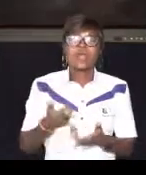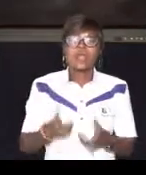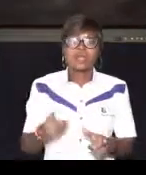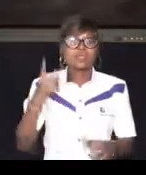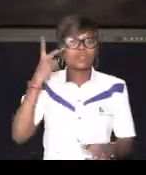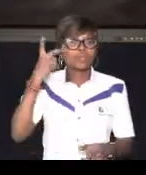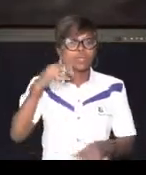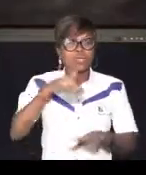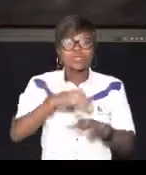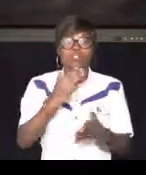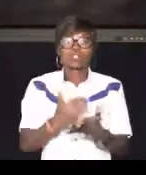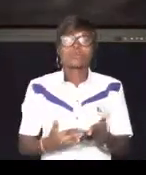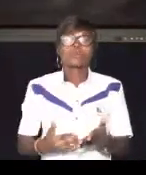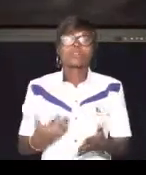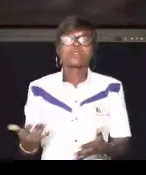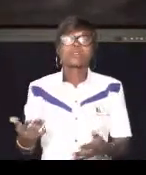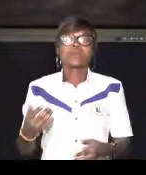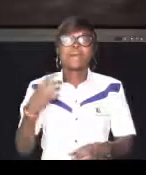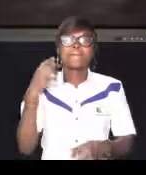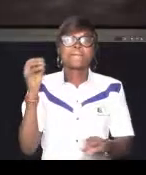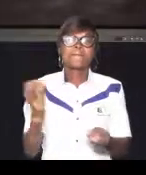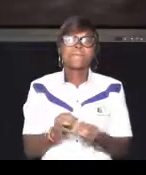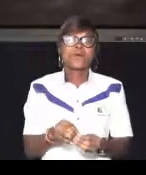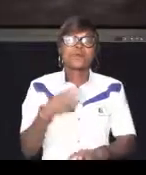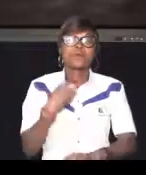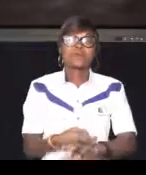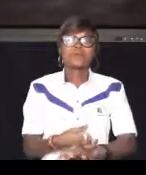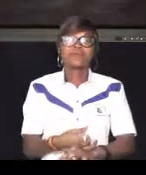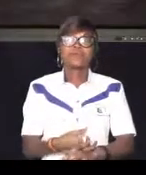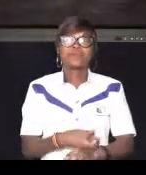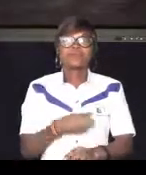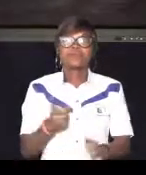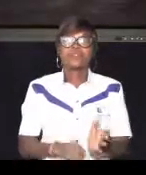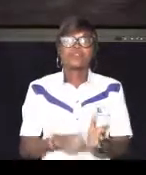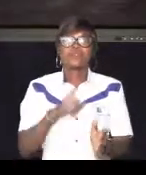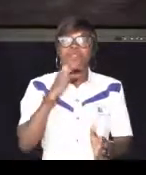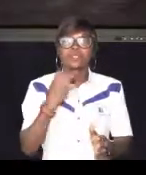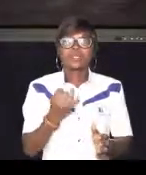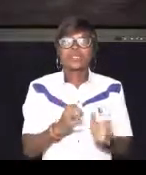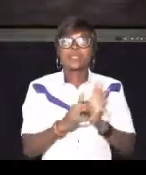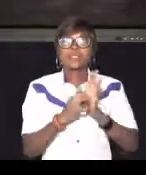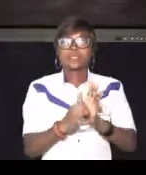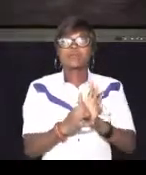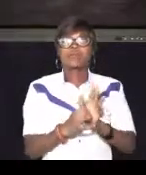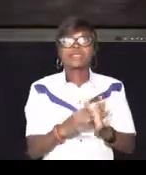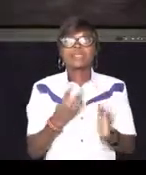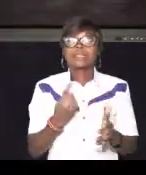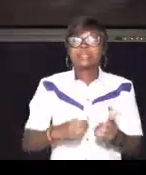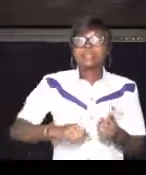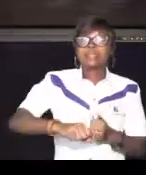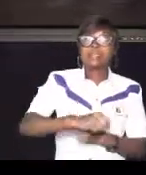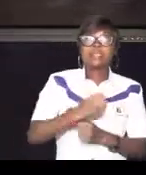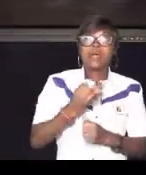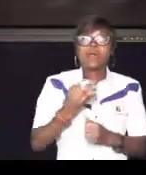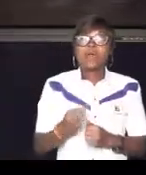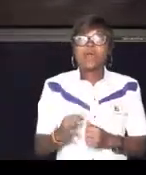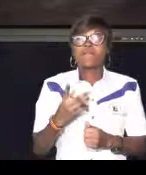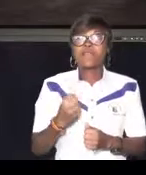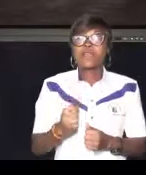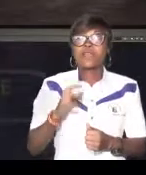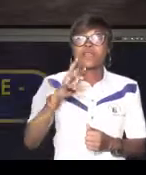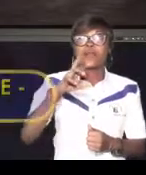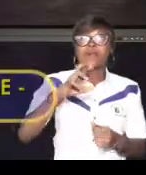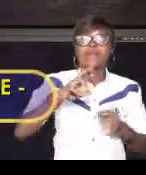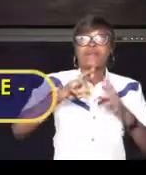more difficult. This question says, the area of a rectangle is 108